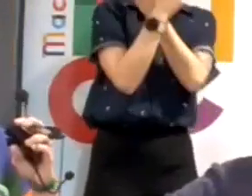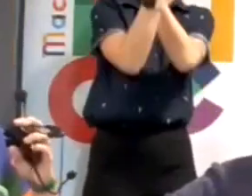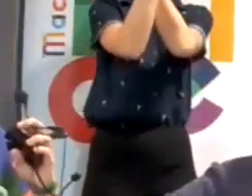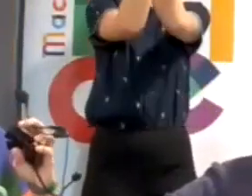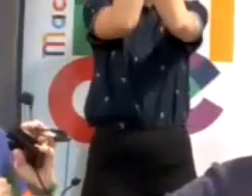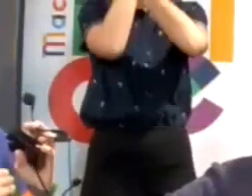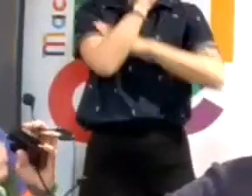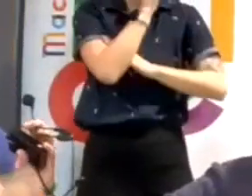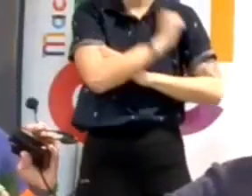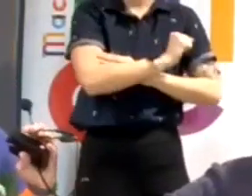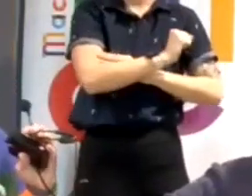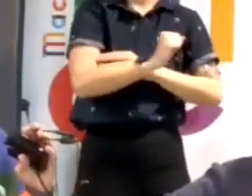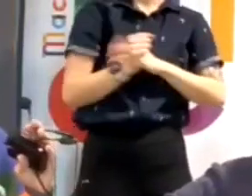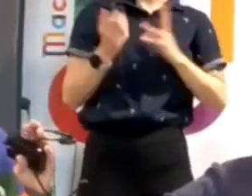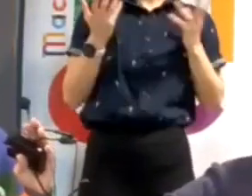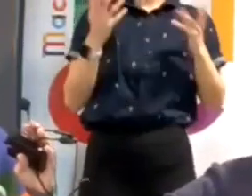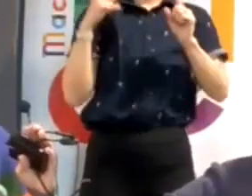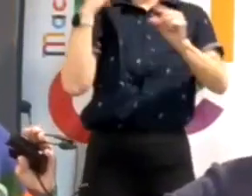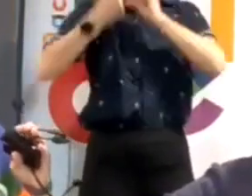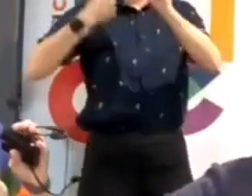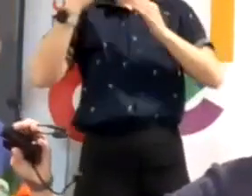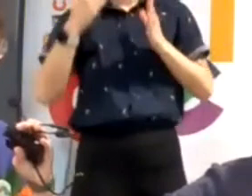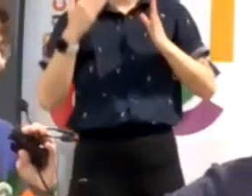as a generation of